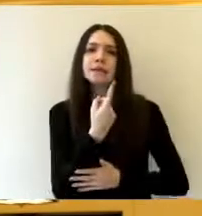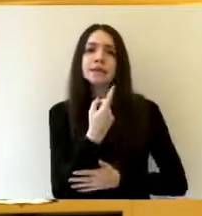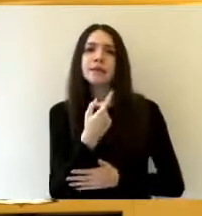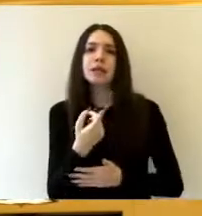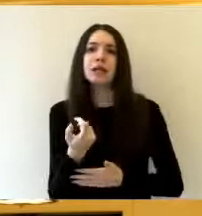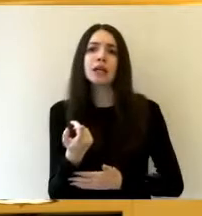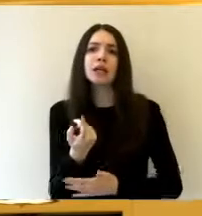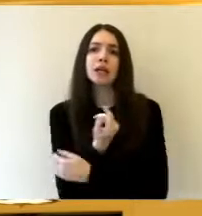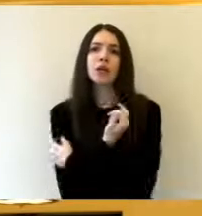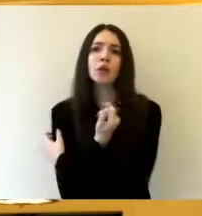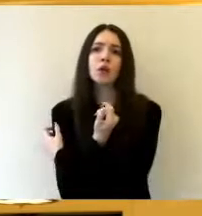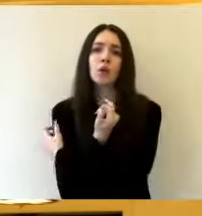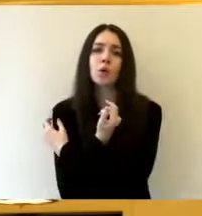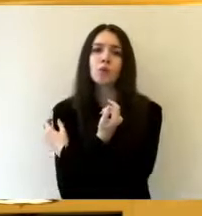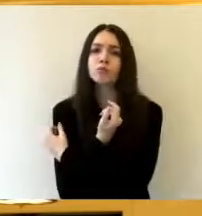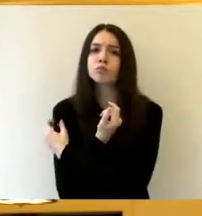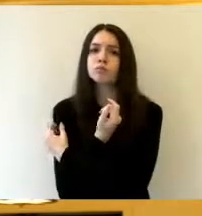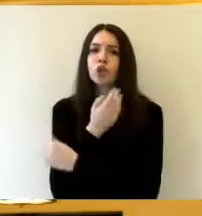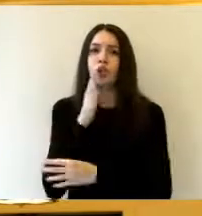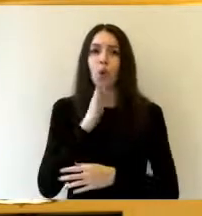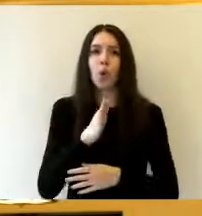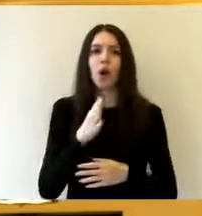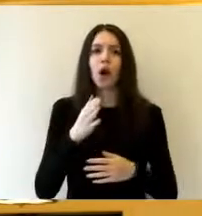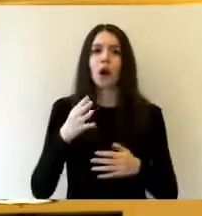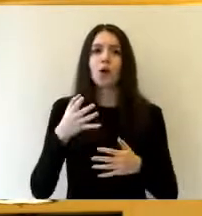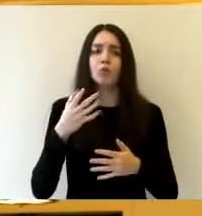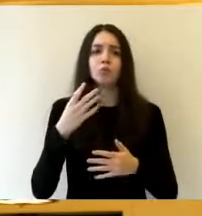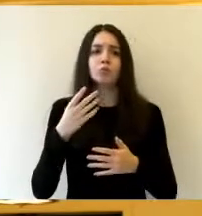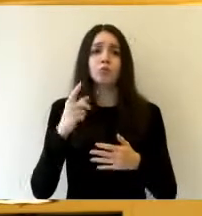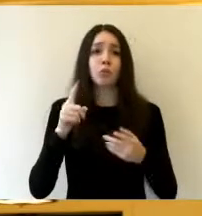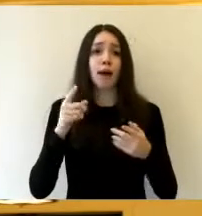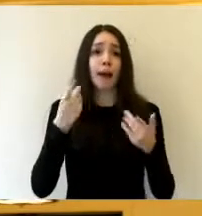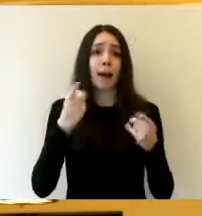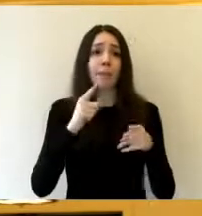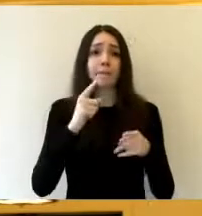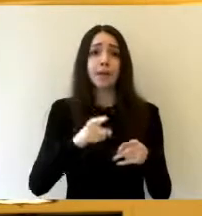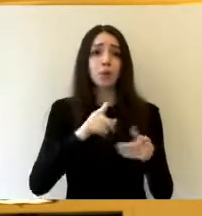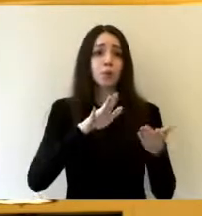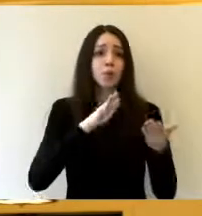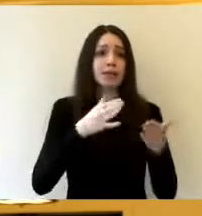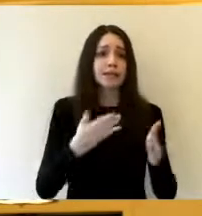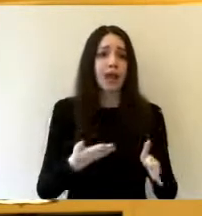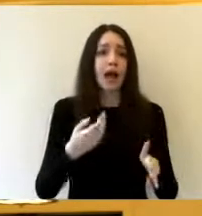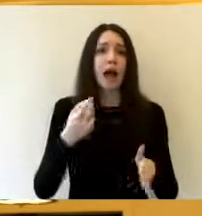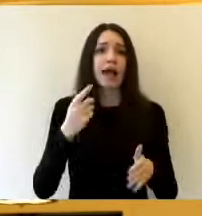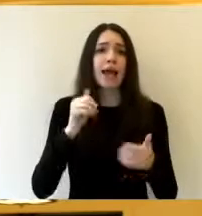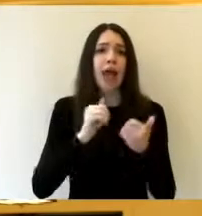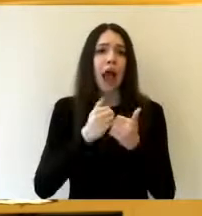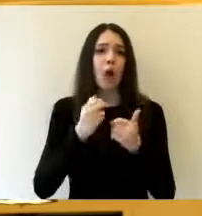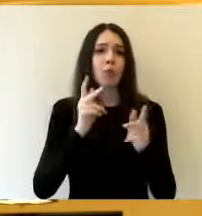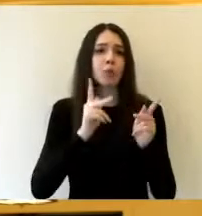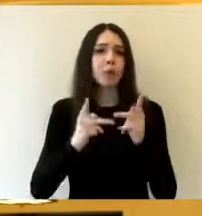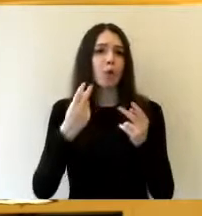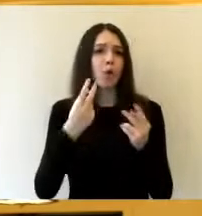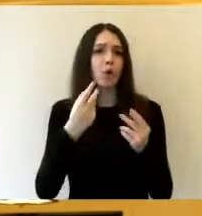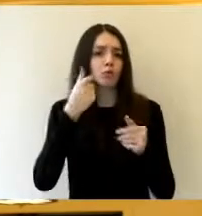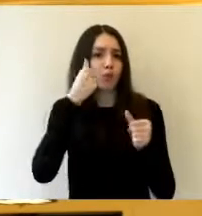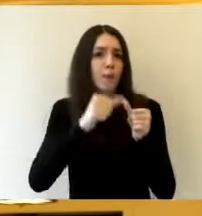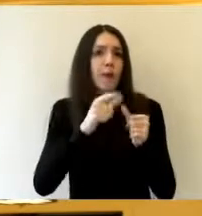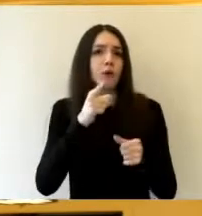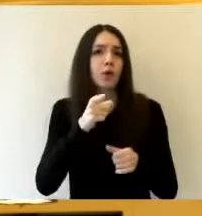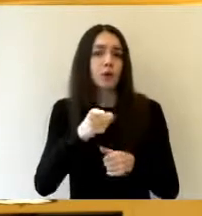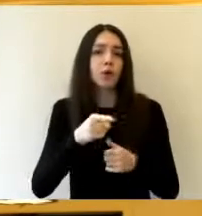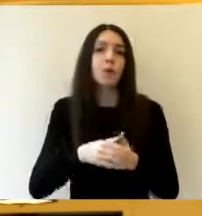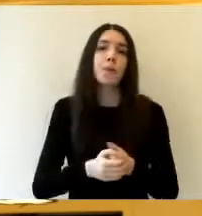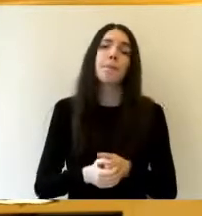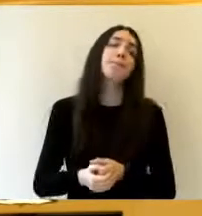will you bear witness to? What will you leave behind? And those are certainly things I think about when I'm choosing my subjects. I tend to gravitate towards